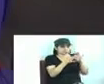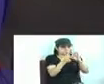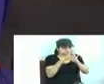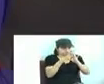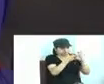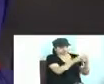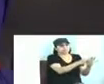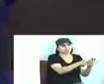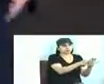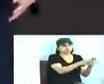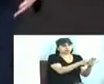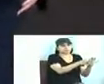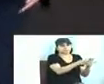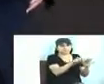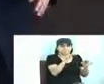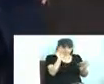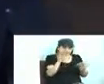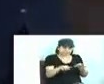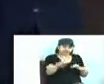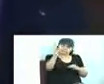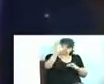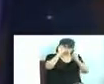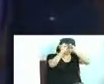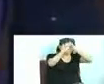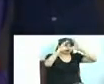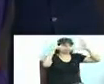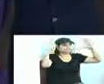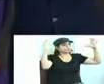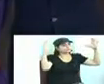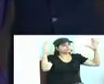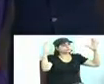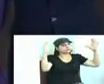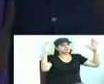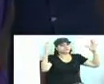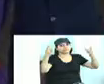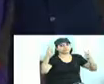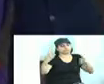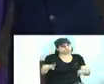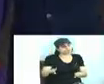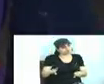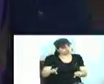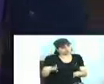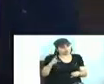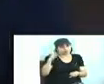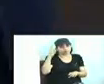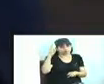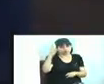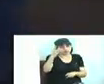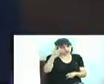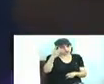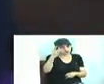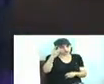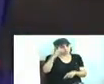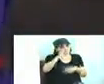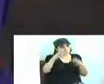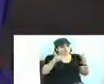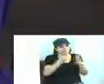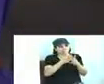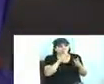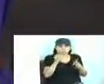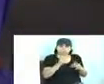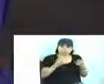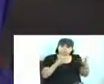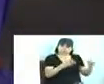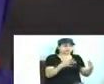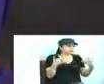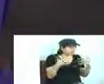This is God's vision, and God's vision happens Because all of the old ways, the ways of fear, the